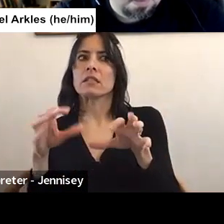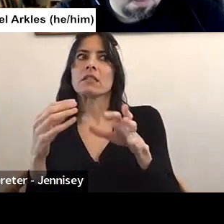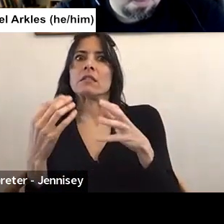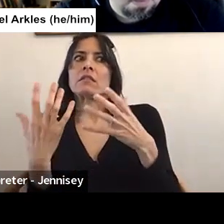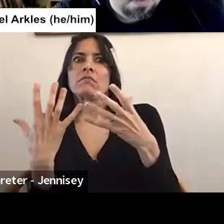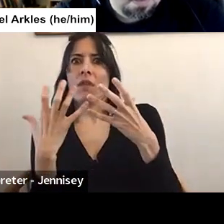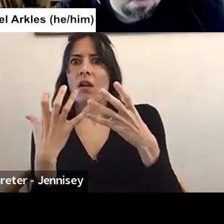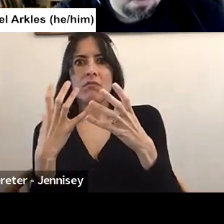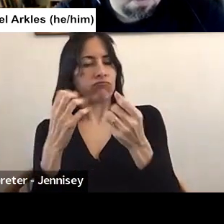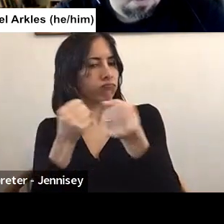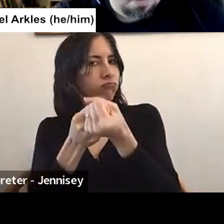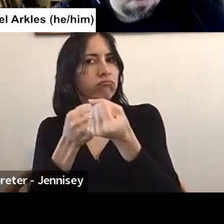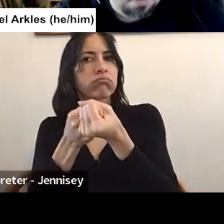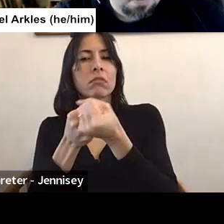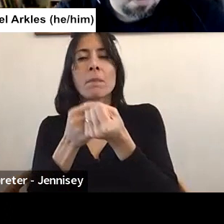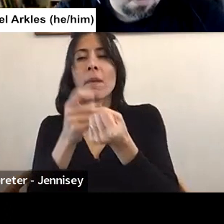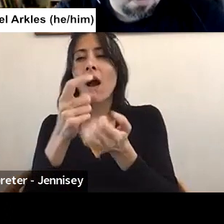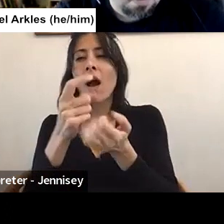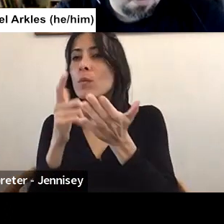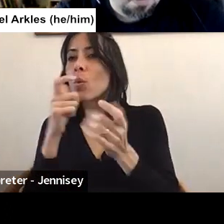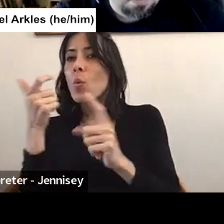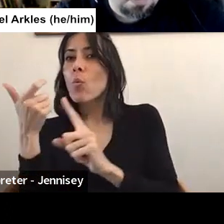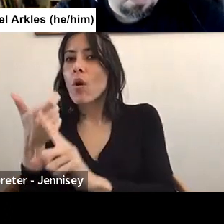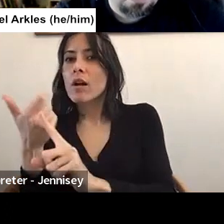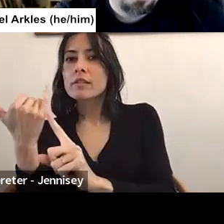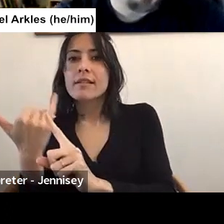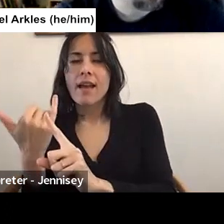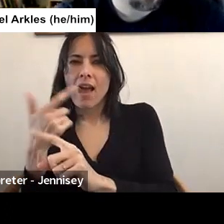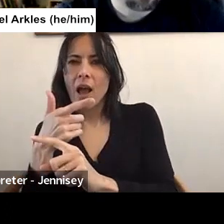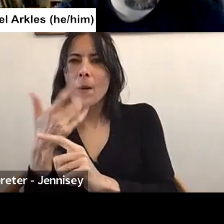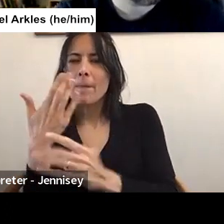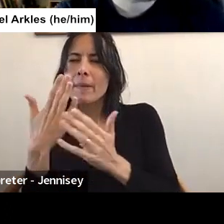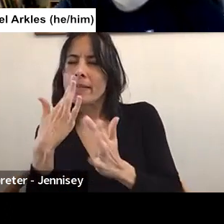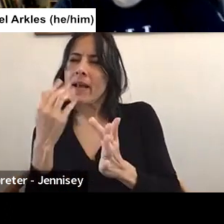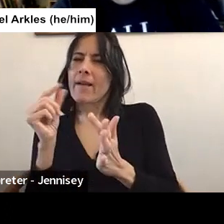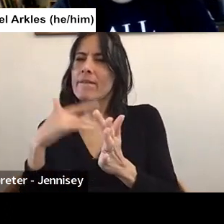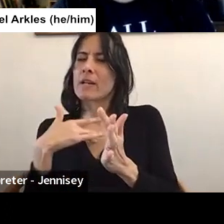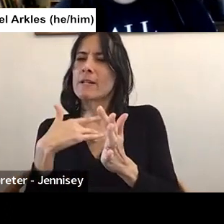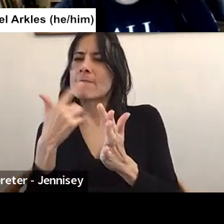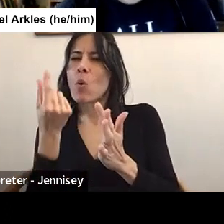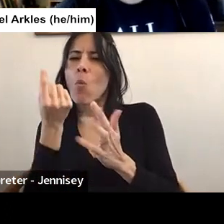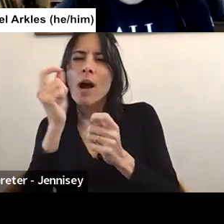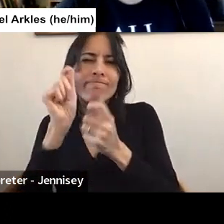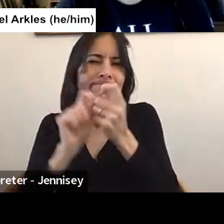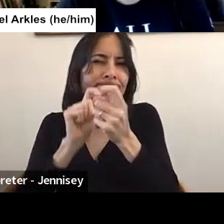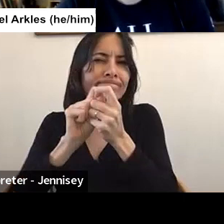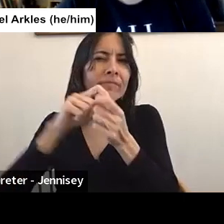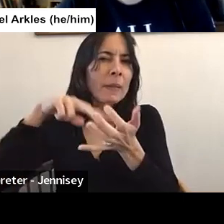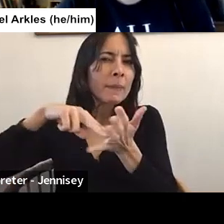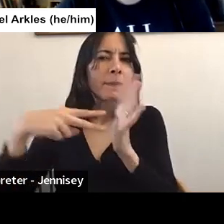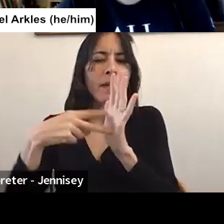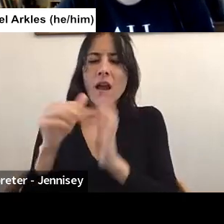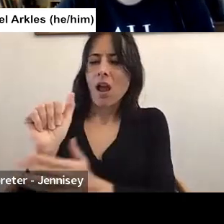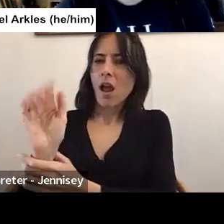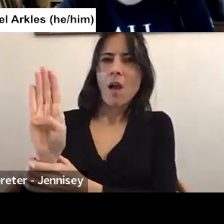here now or who may be watching this later. Could you each talk a little bit about what abolition actually means